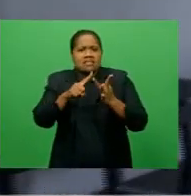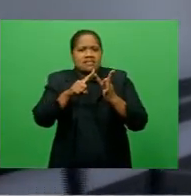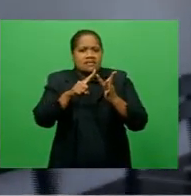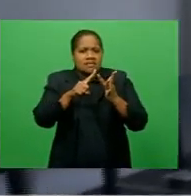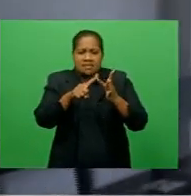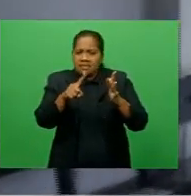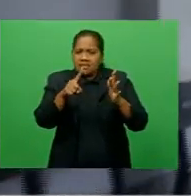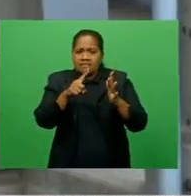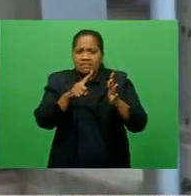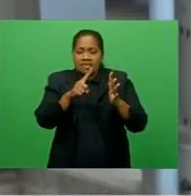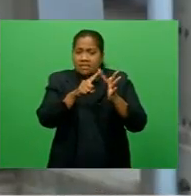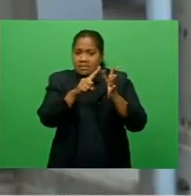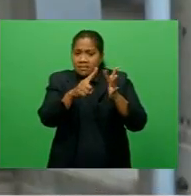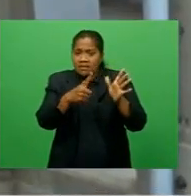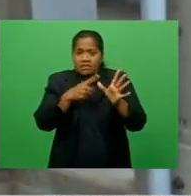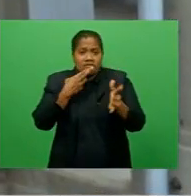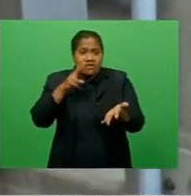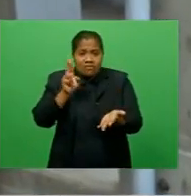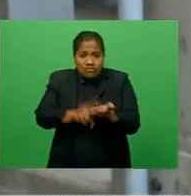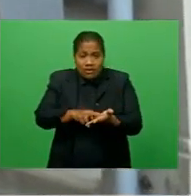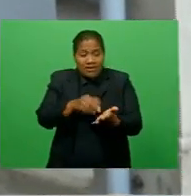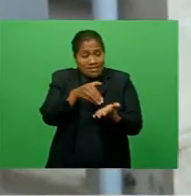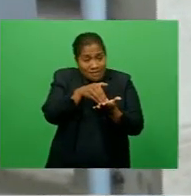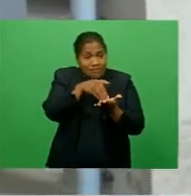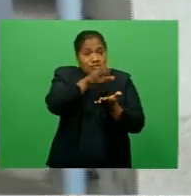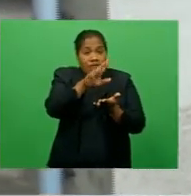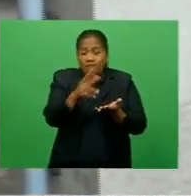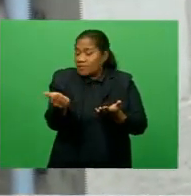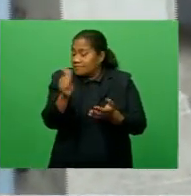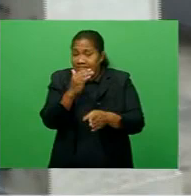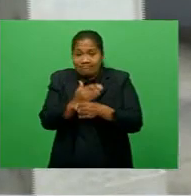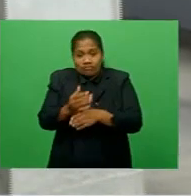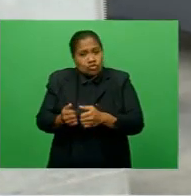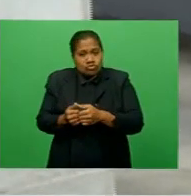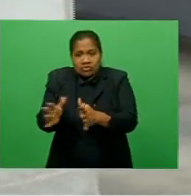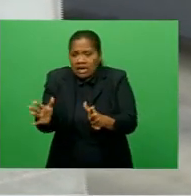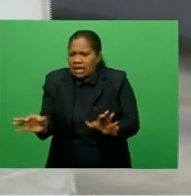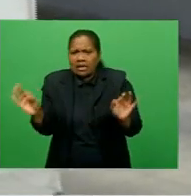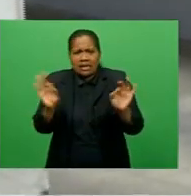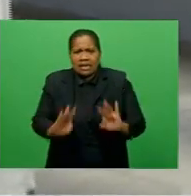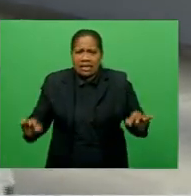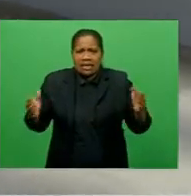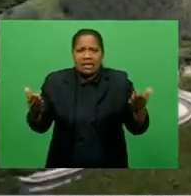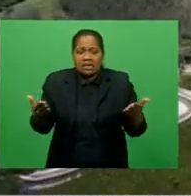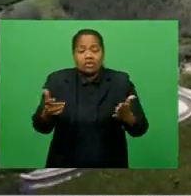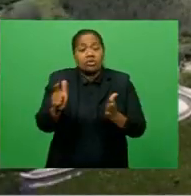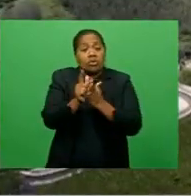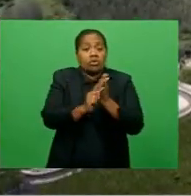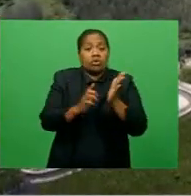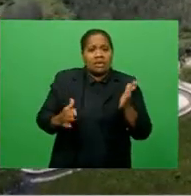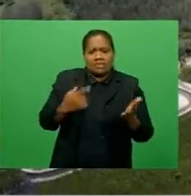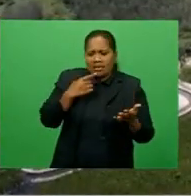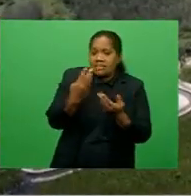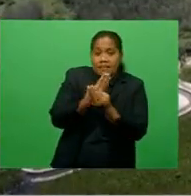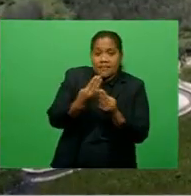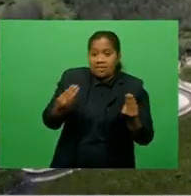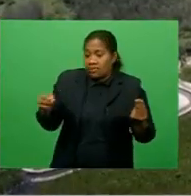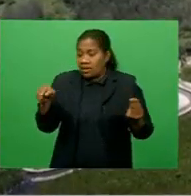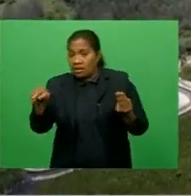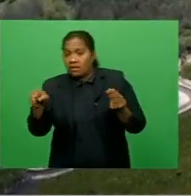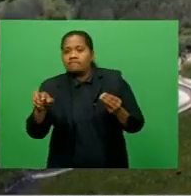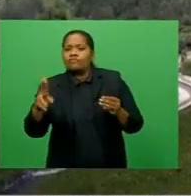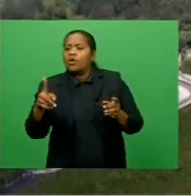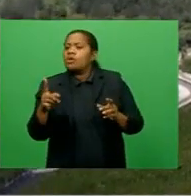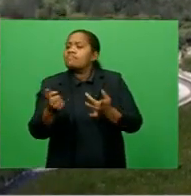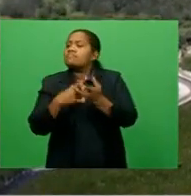approval are needed for any work to begin. The defense lawyer then put to Tokelau that the materials on the shore were for a